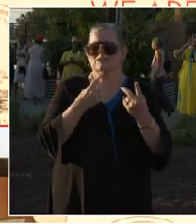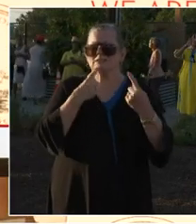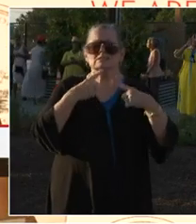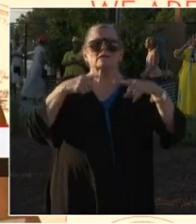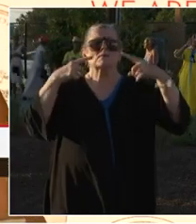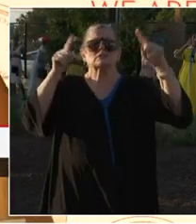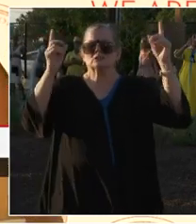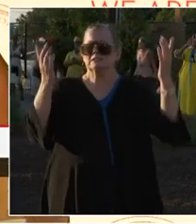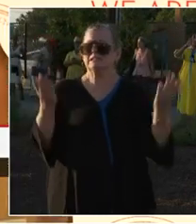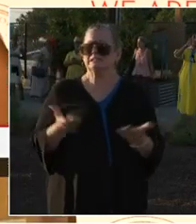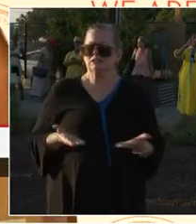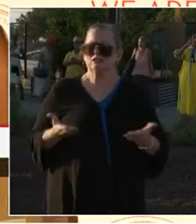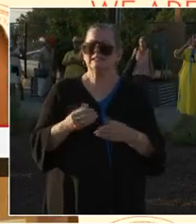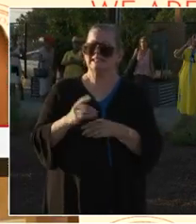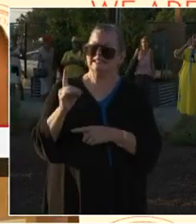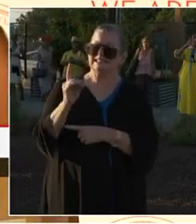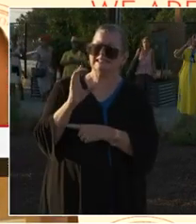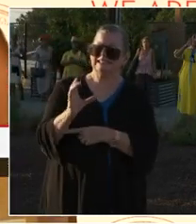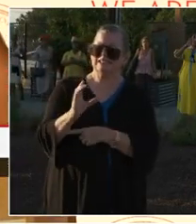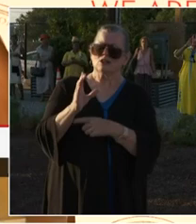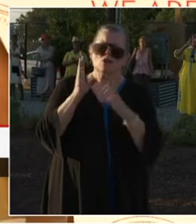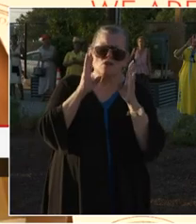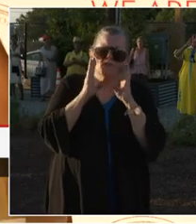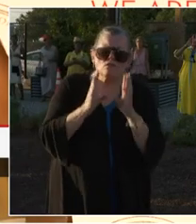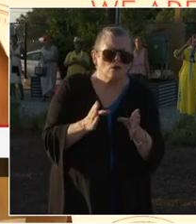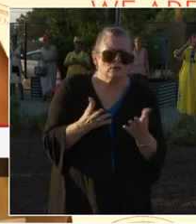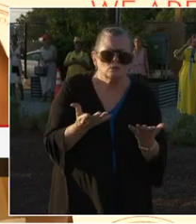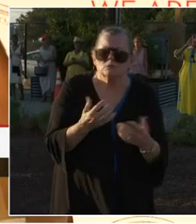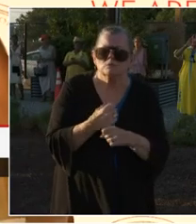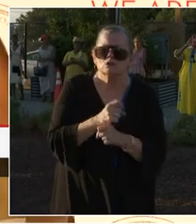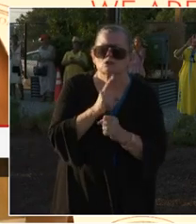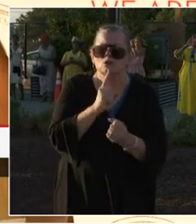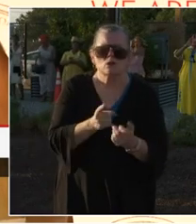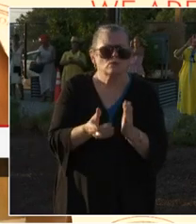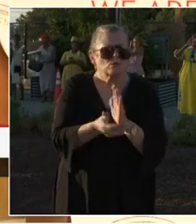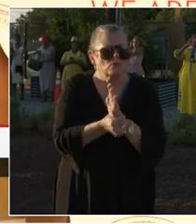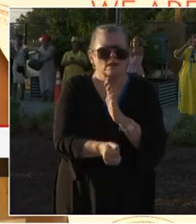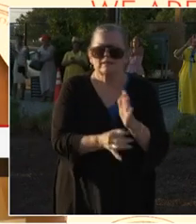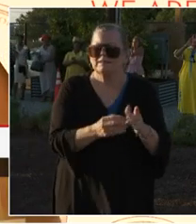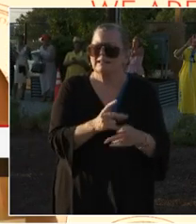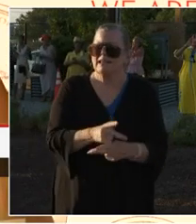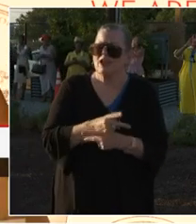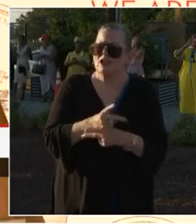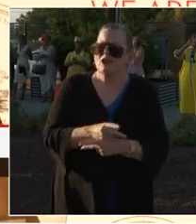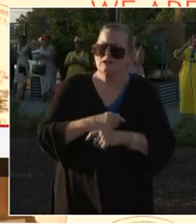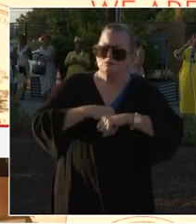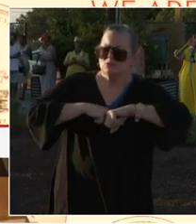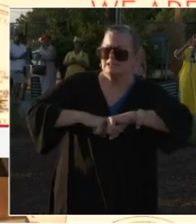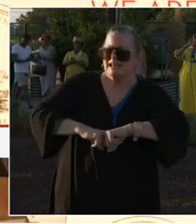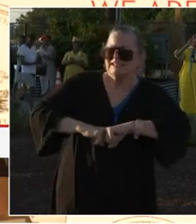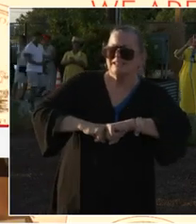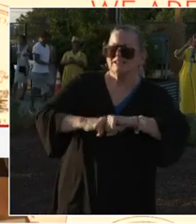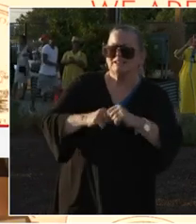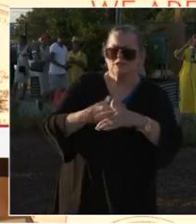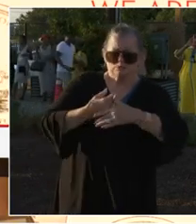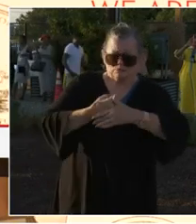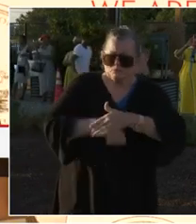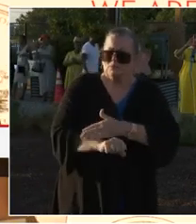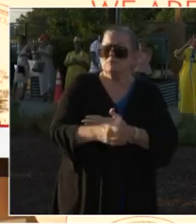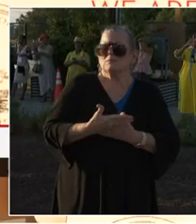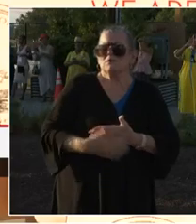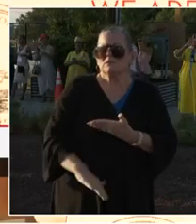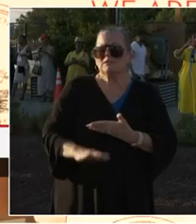our focus on making sure we have quality health care, that we protect reproductive freedom in the District